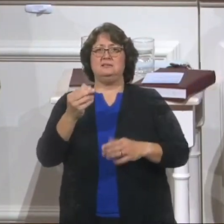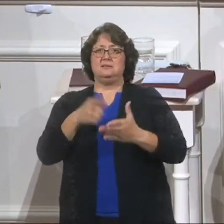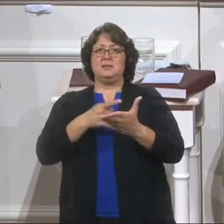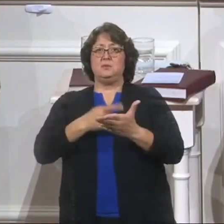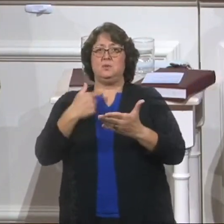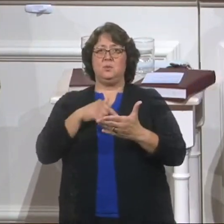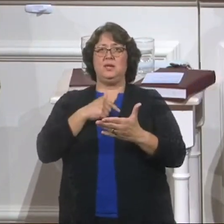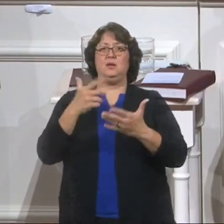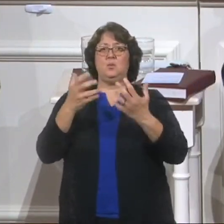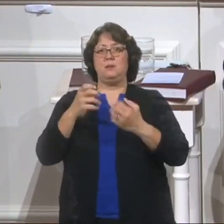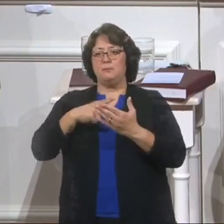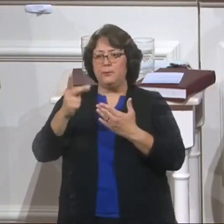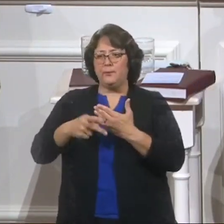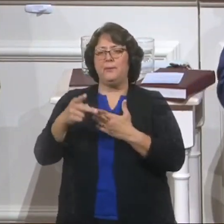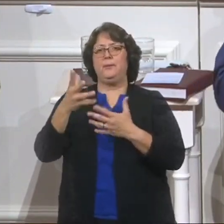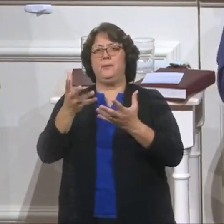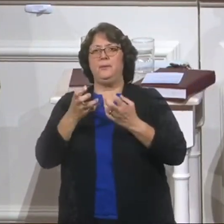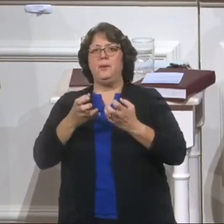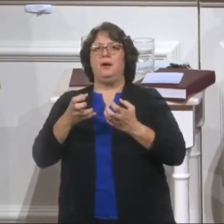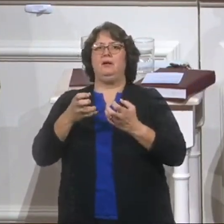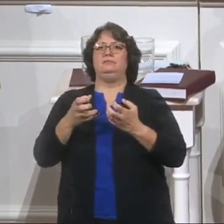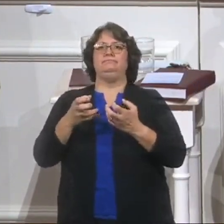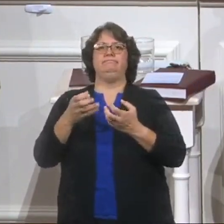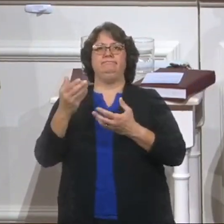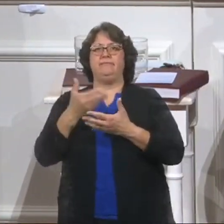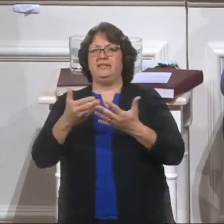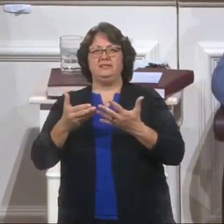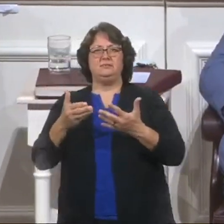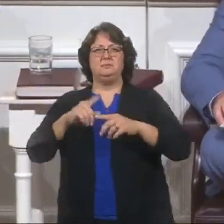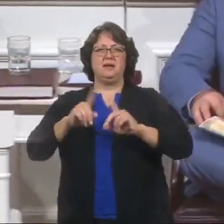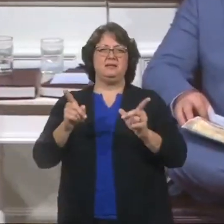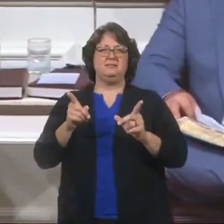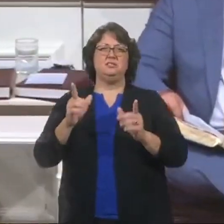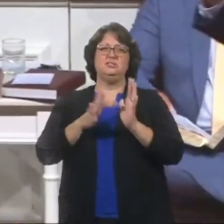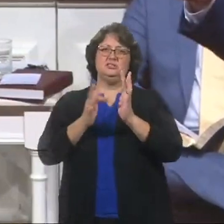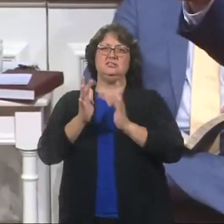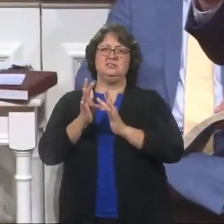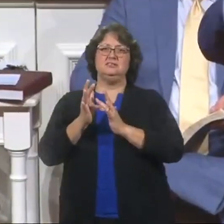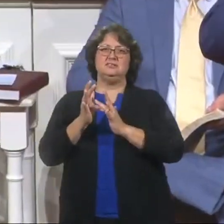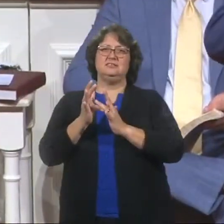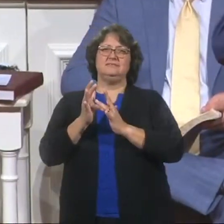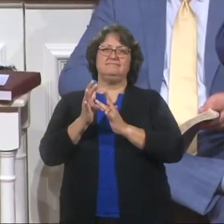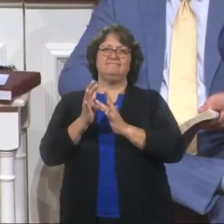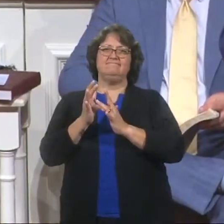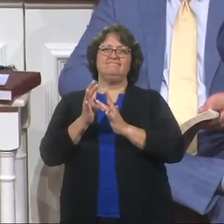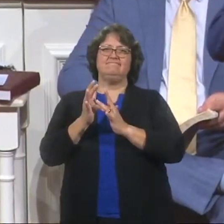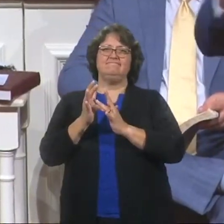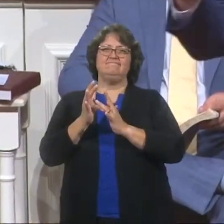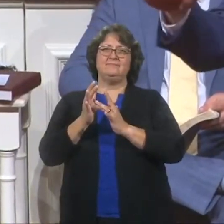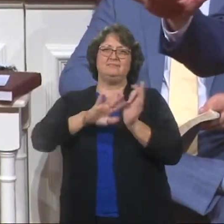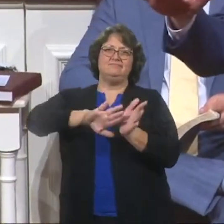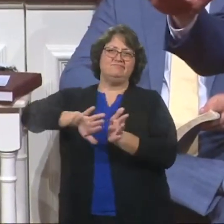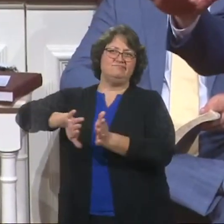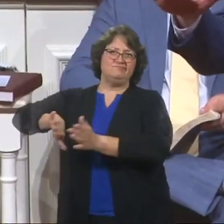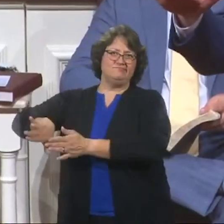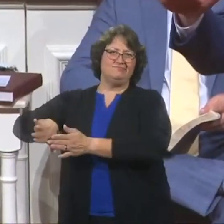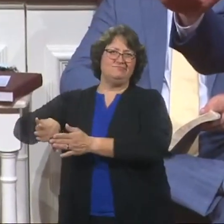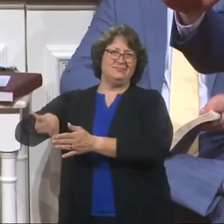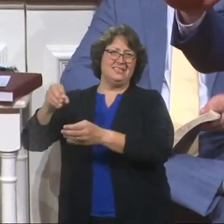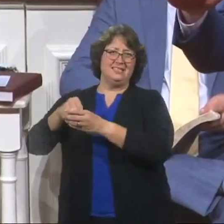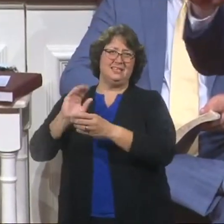get excited about a program and about this and about that, but really Jesus gets grayed out in the whole